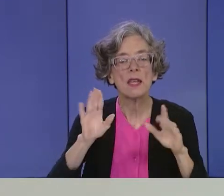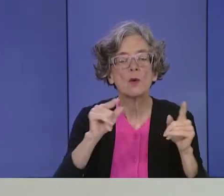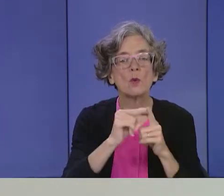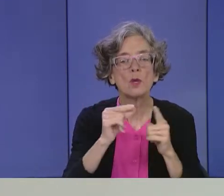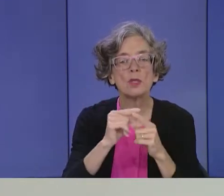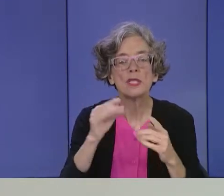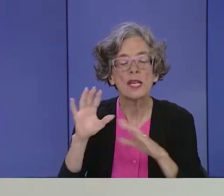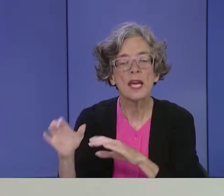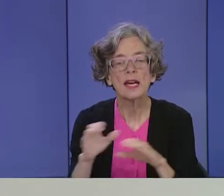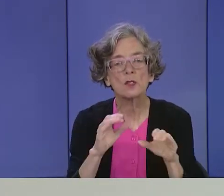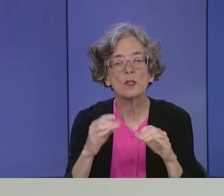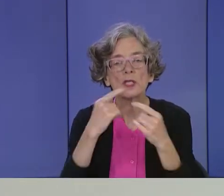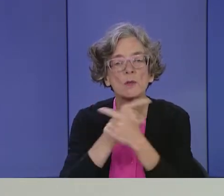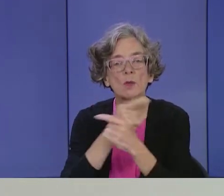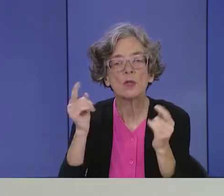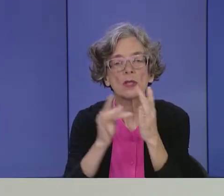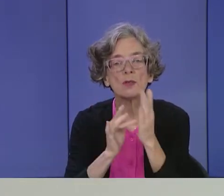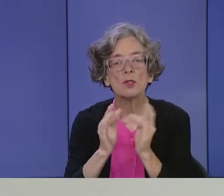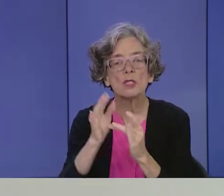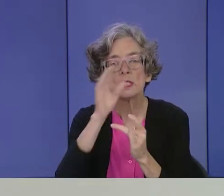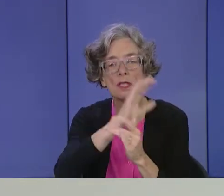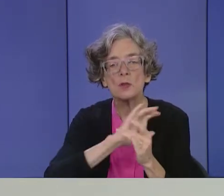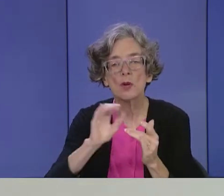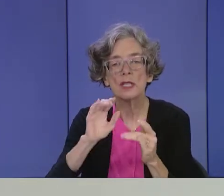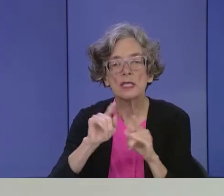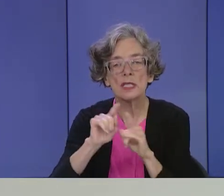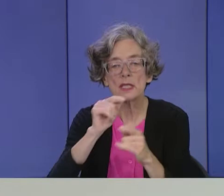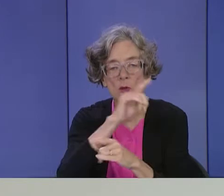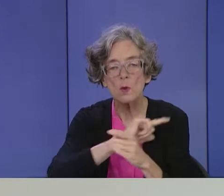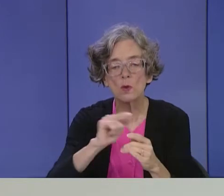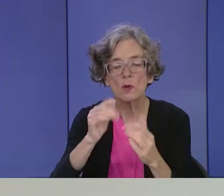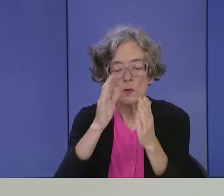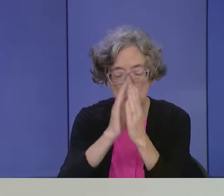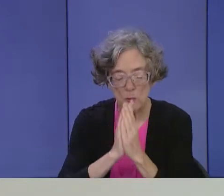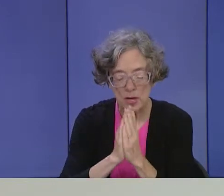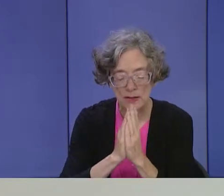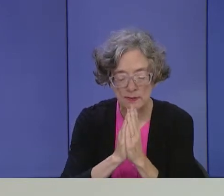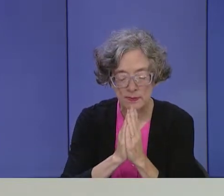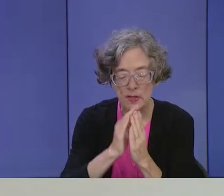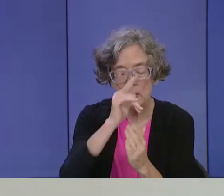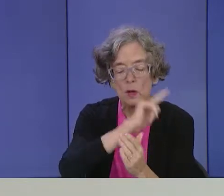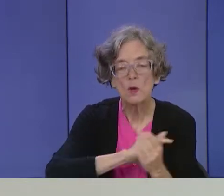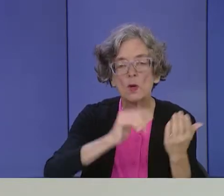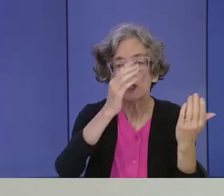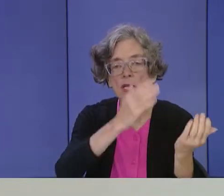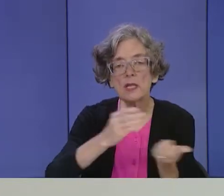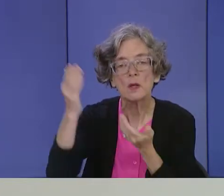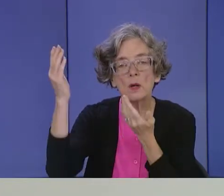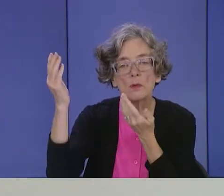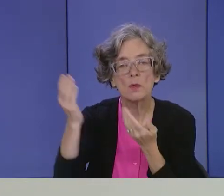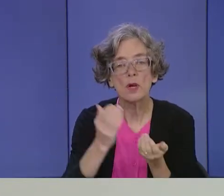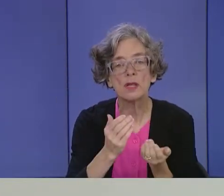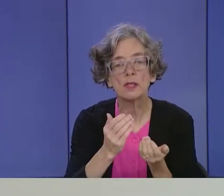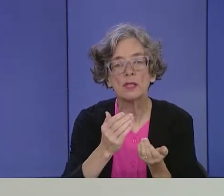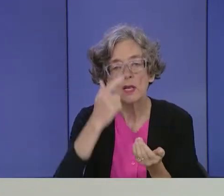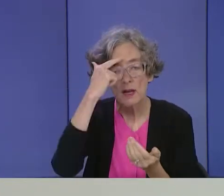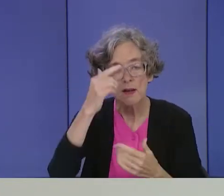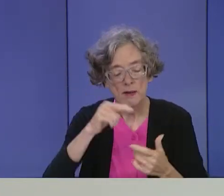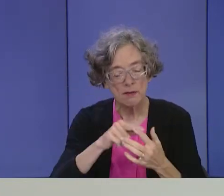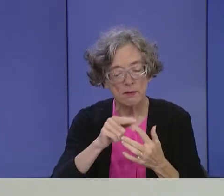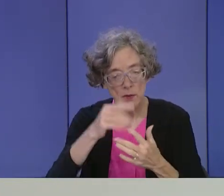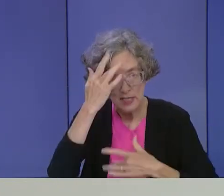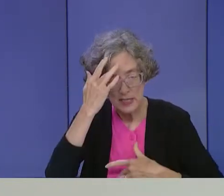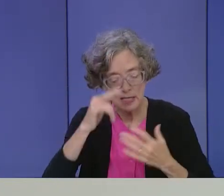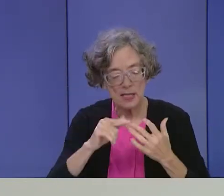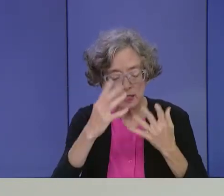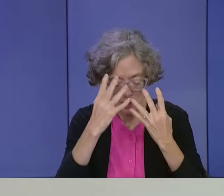and proclaim Jesus Christ as Lord, we pray to the Lord. Lord, hear our prayer. For the sick,